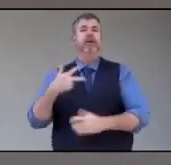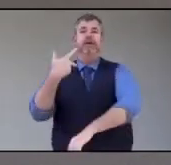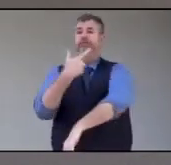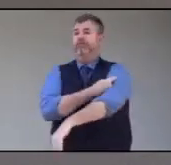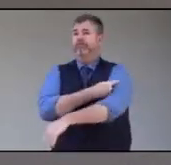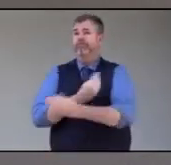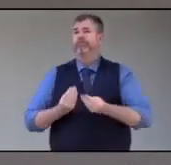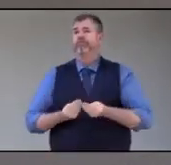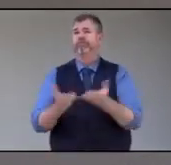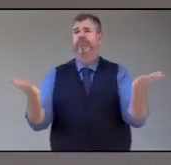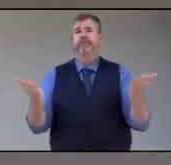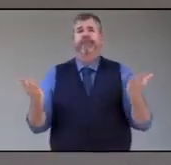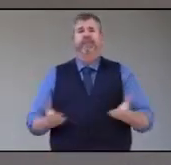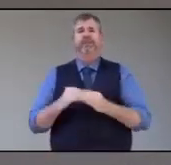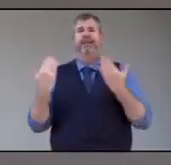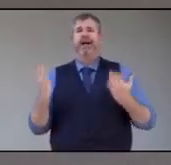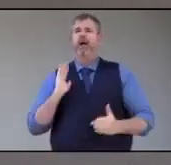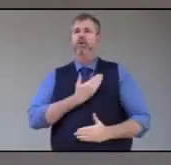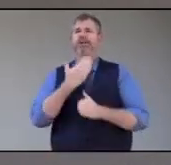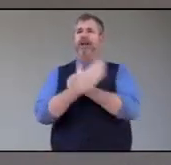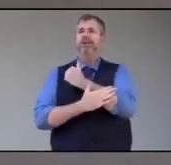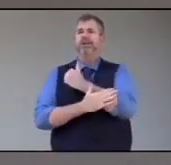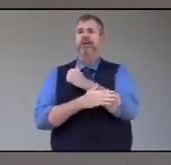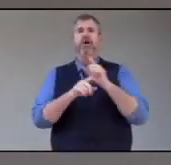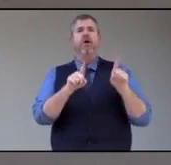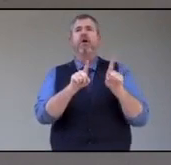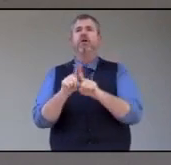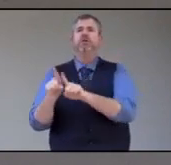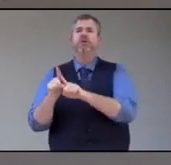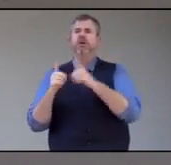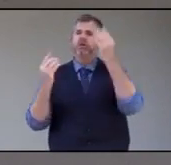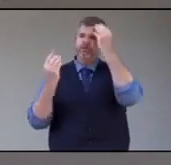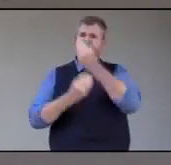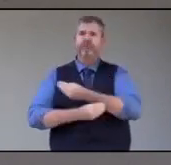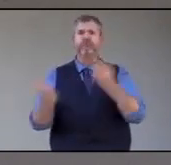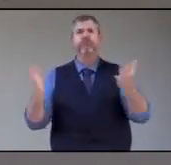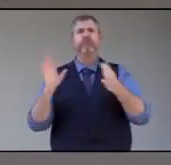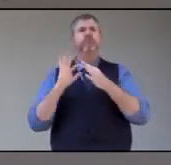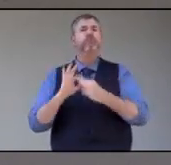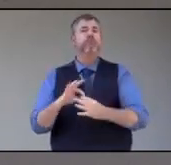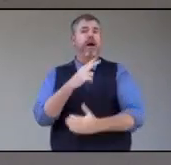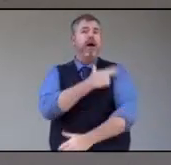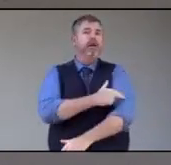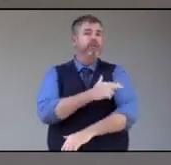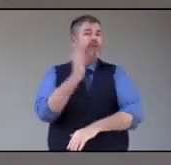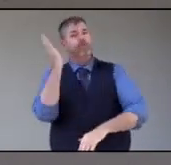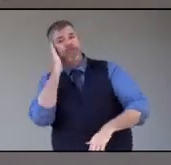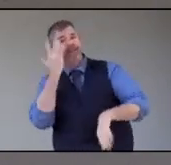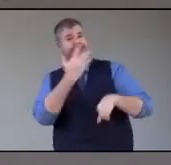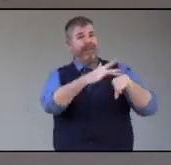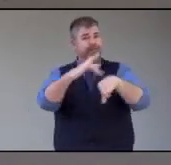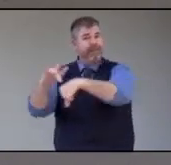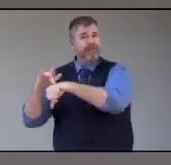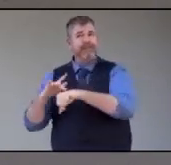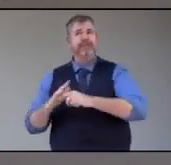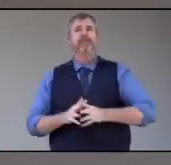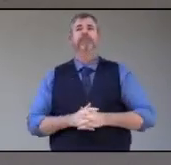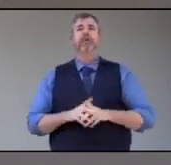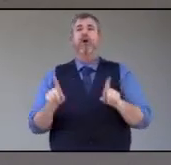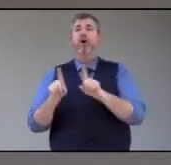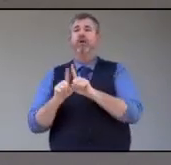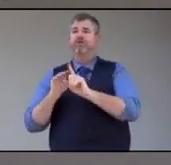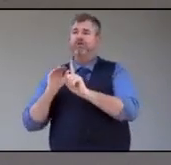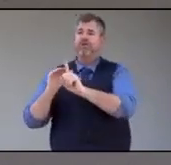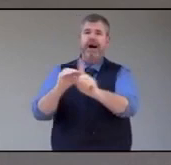county, an update on the capacity situation in our hospitals, and a reminder to all community members to